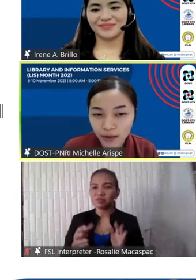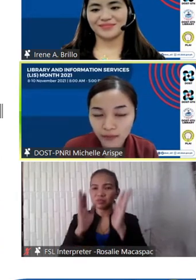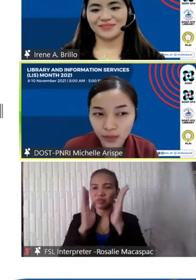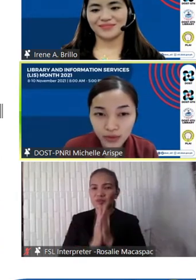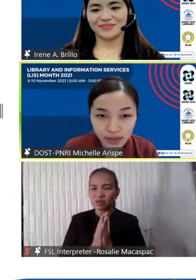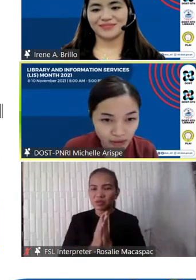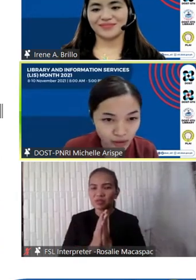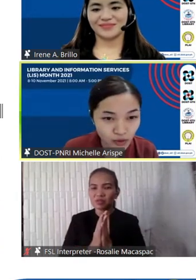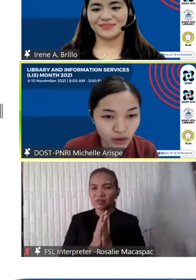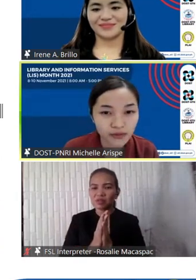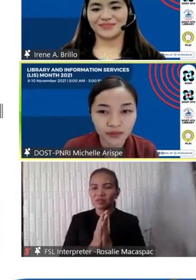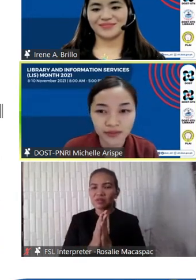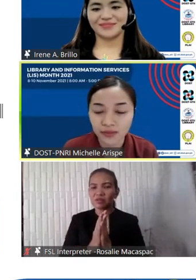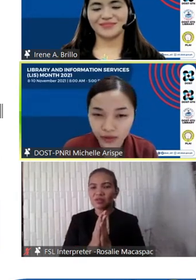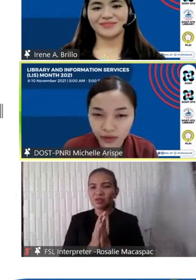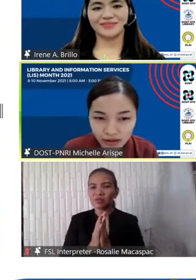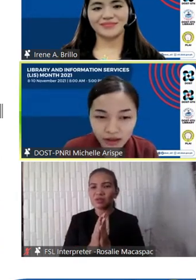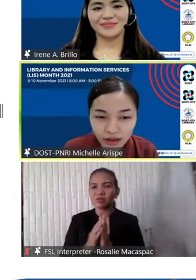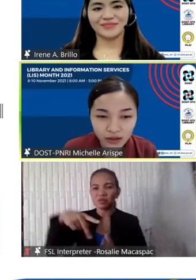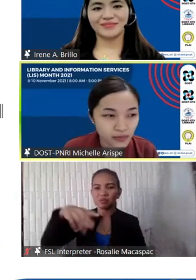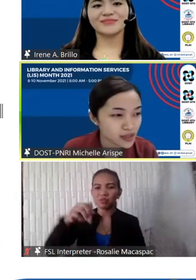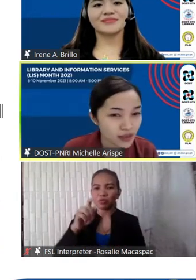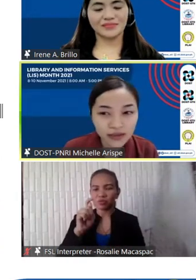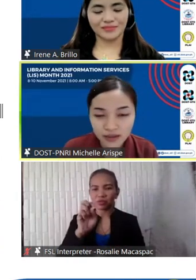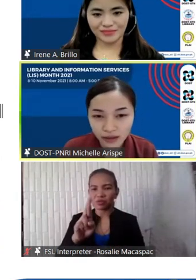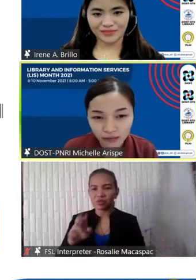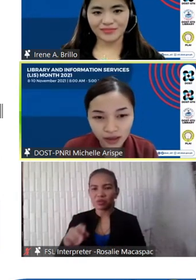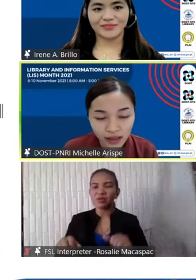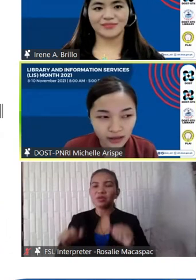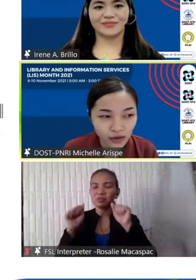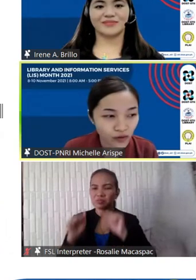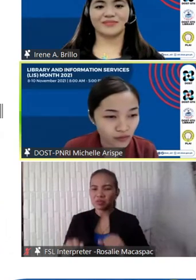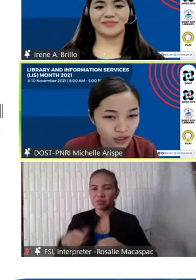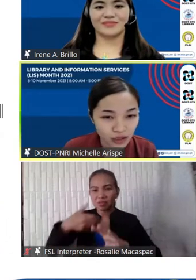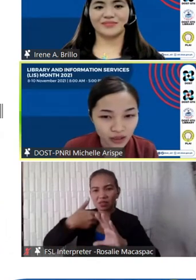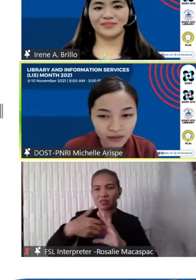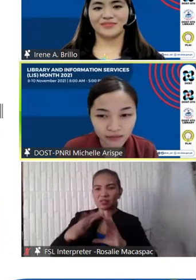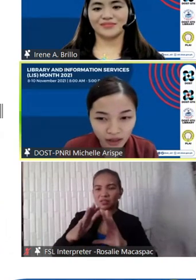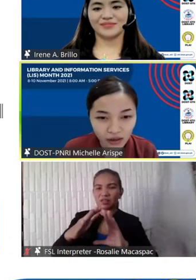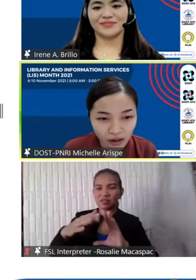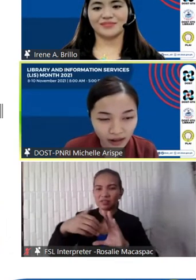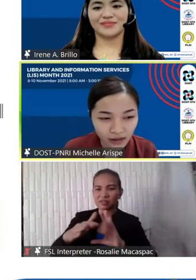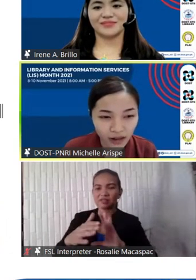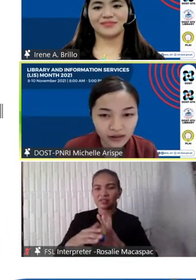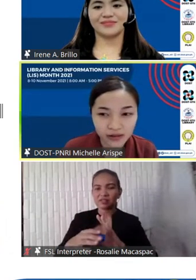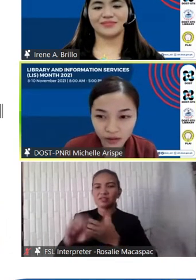for posters, you can maybe print. Please send us an email at